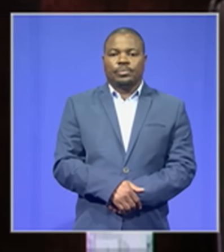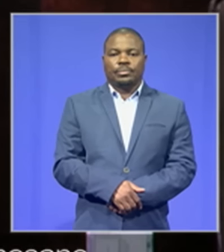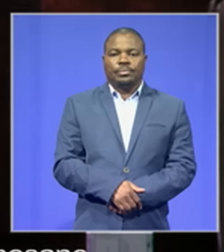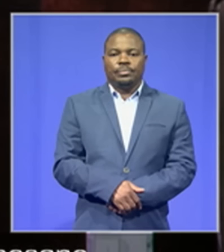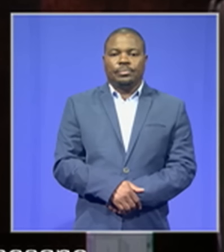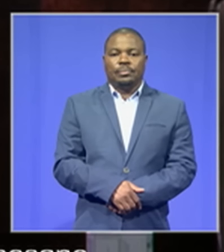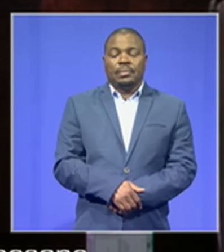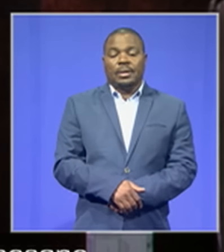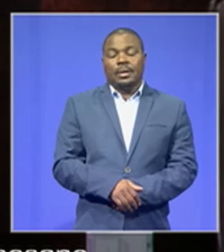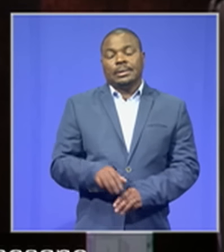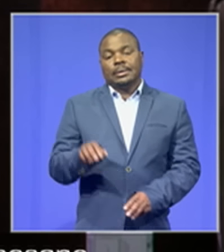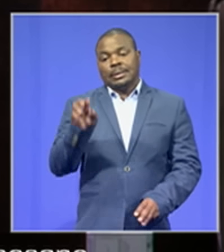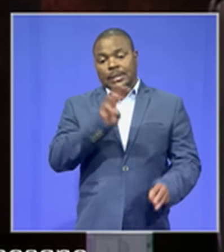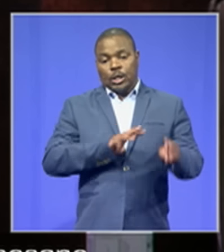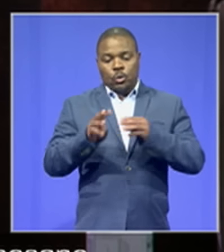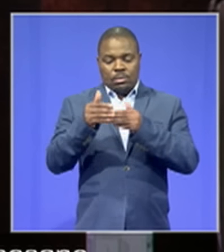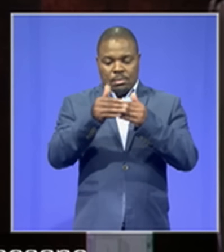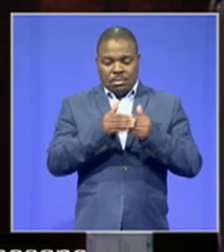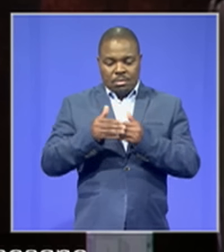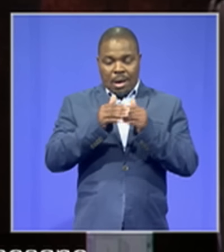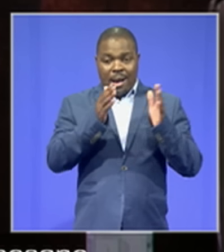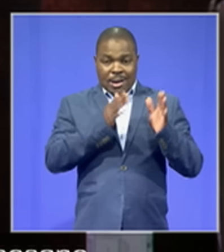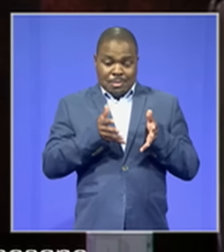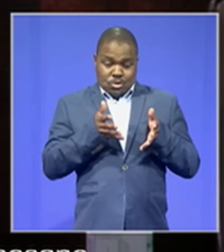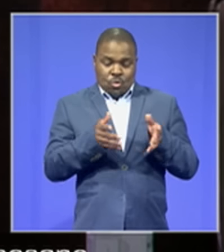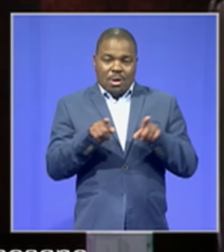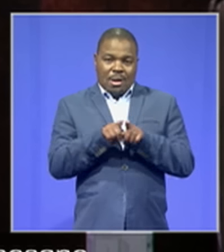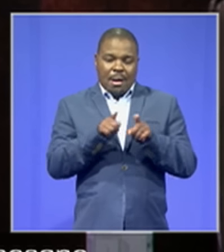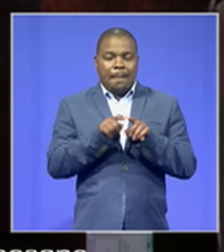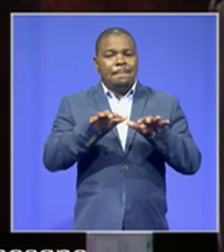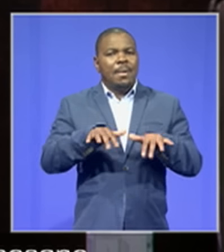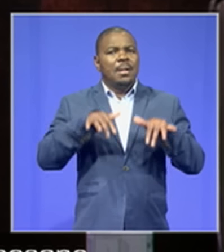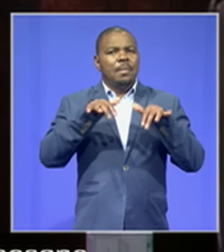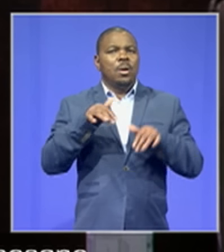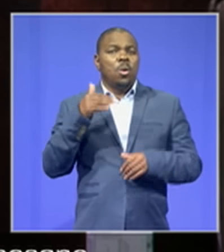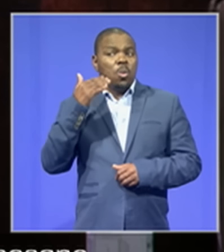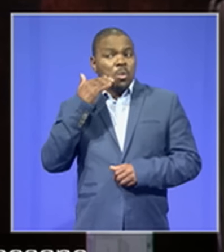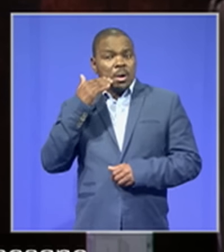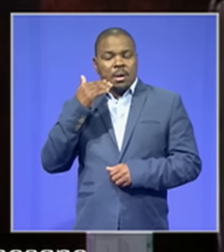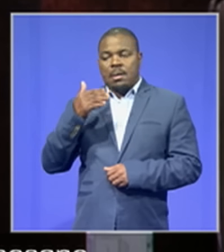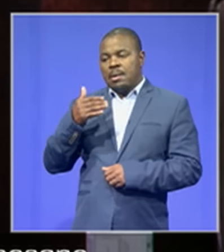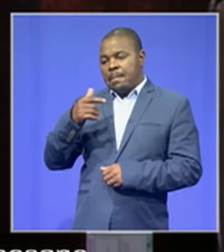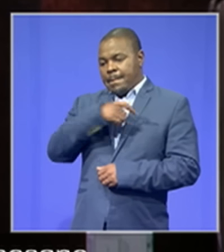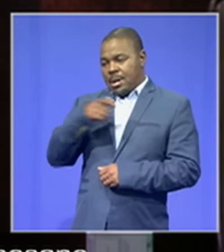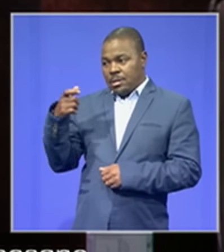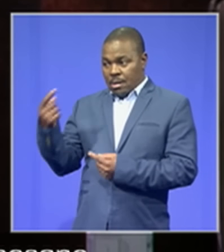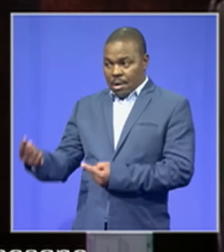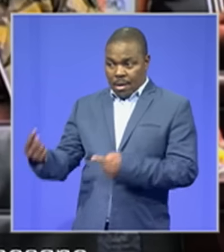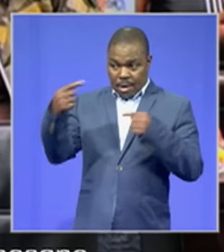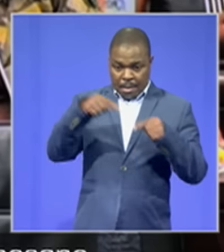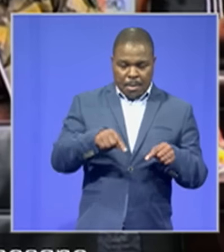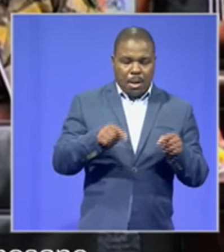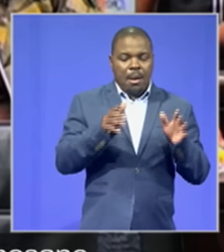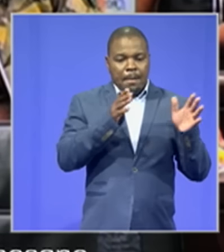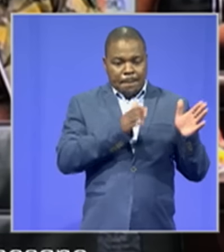Those are the security arrangements that Parliament normally makes when the head of state come